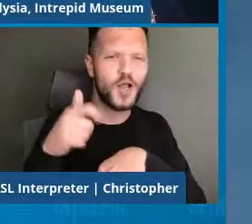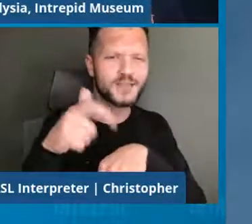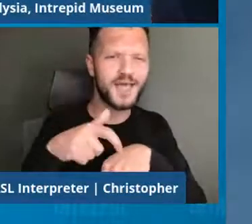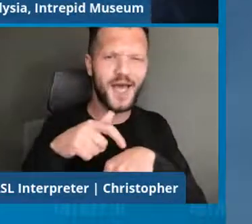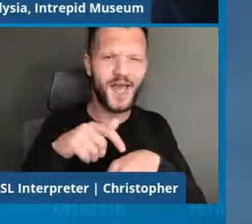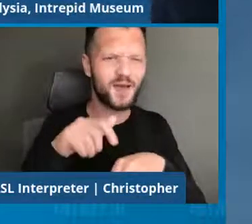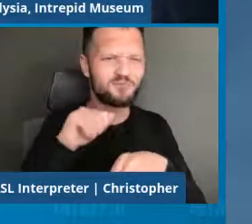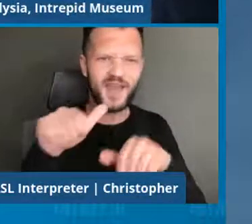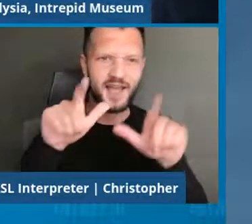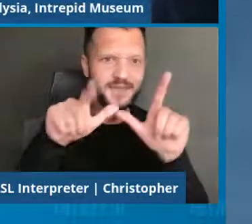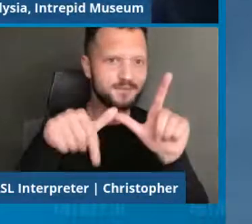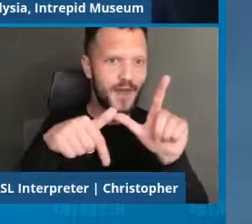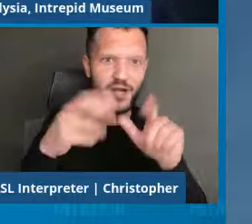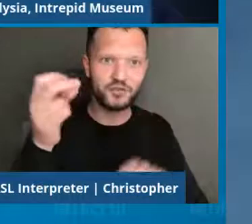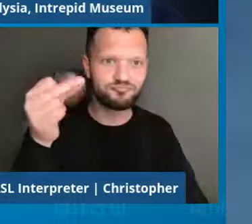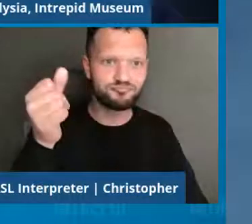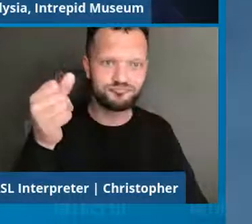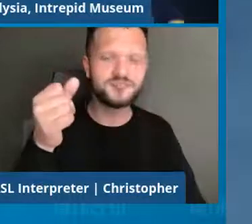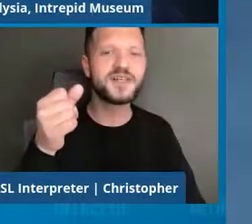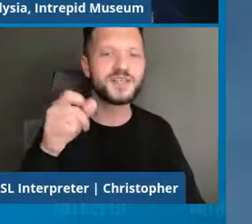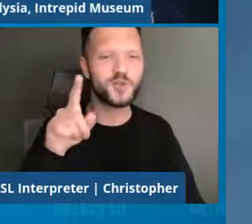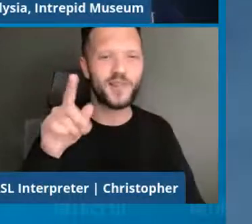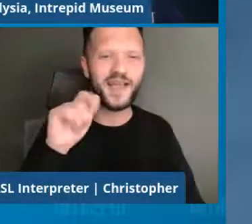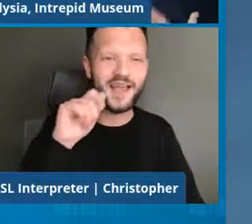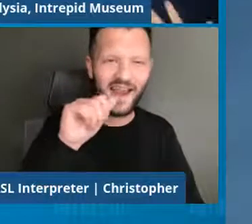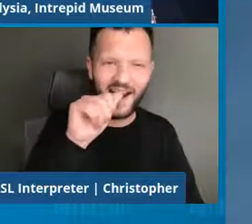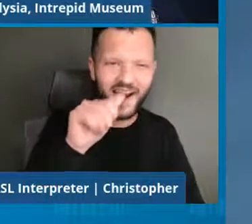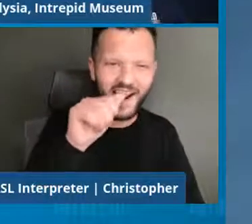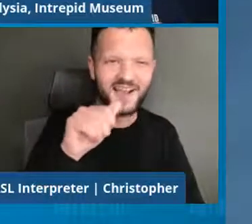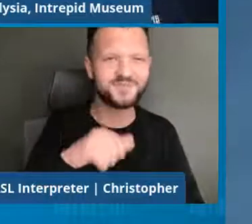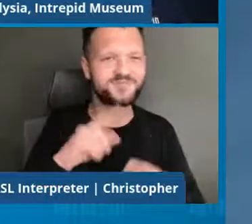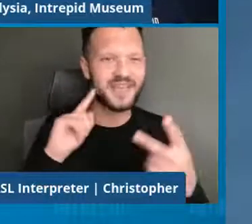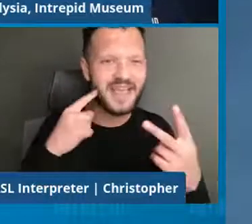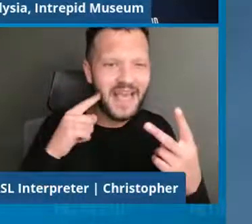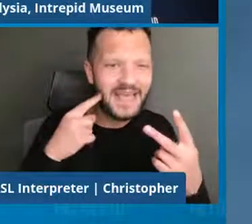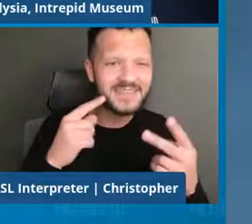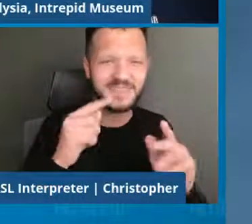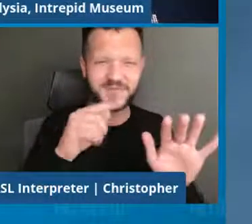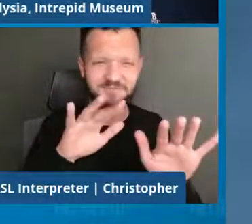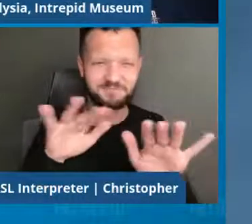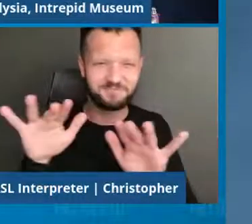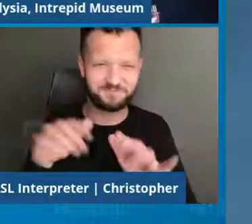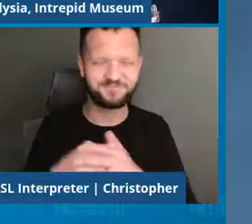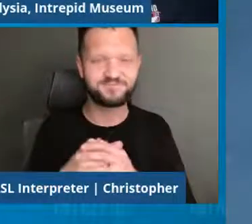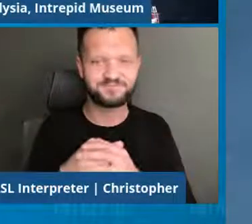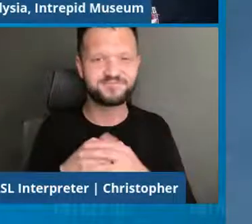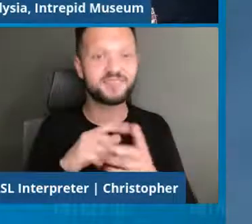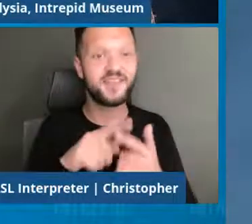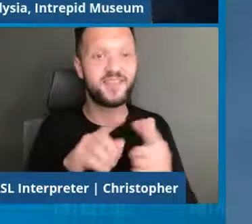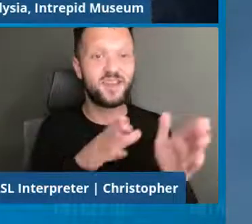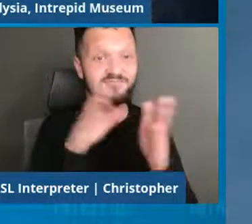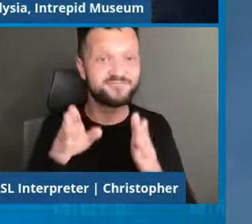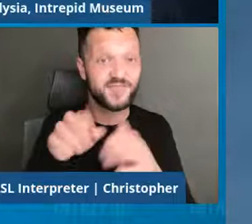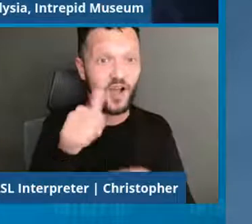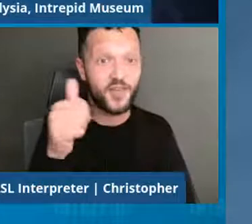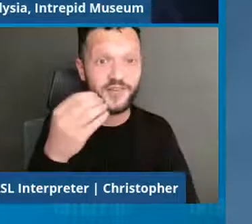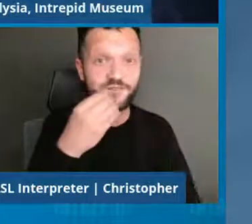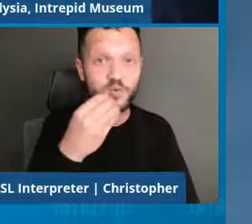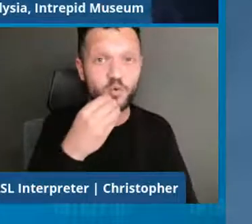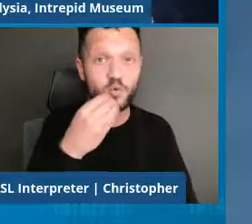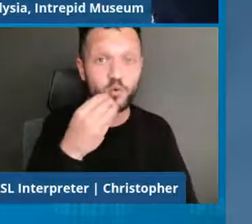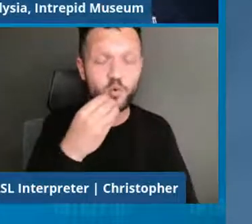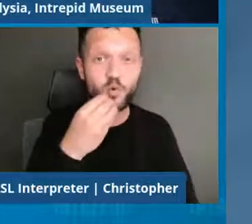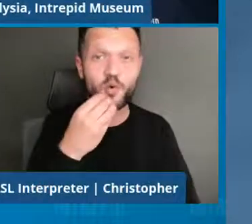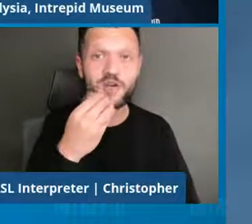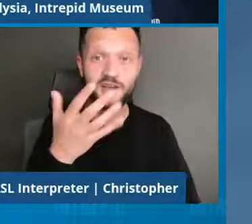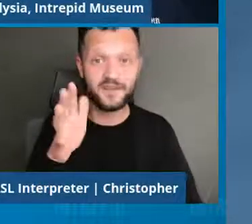candies and condiments, that sort of thing. Then they've also got thermostabilized food. So these are things, again, that have been exposed to heat